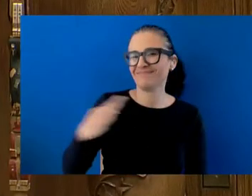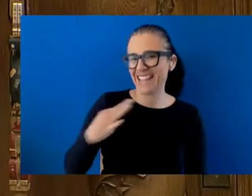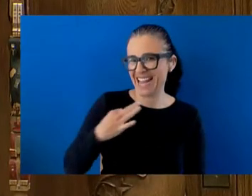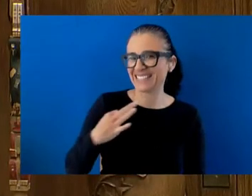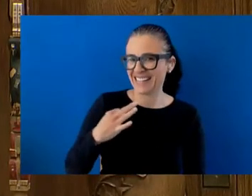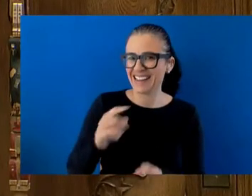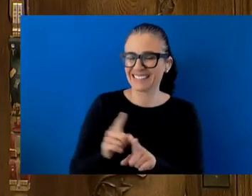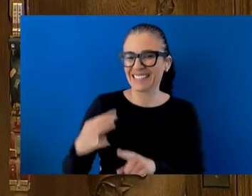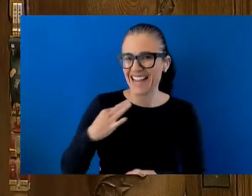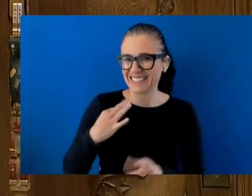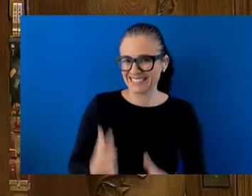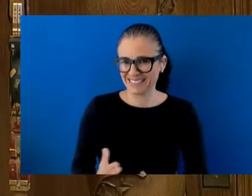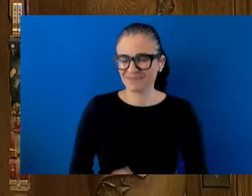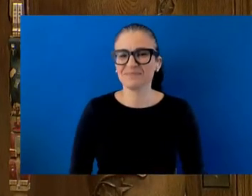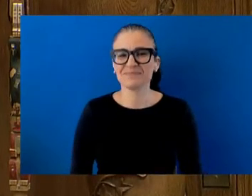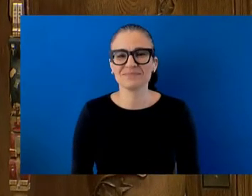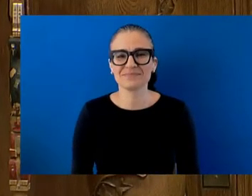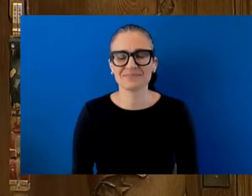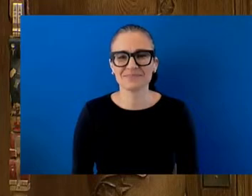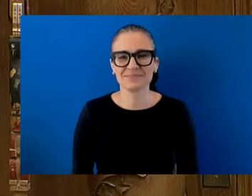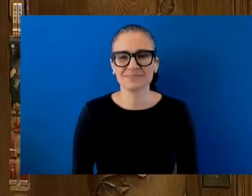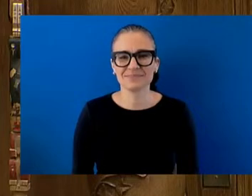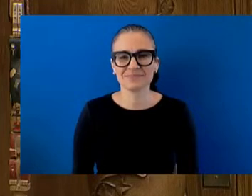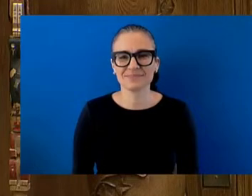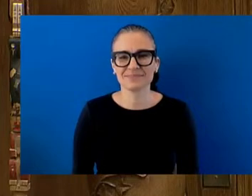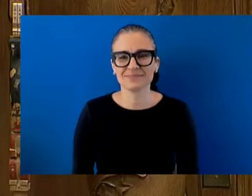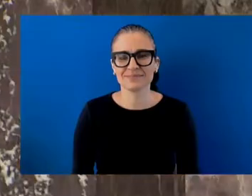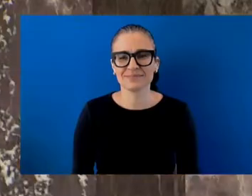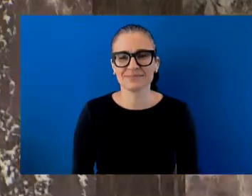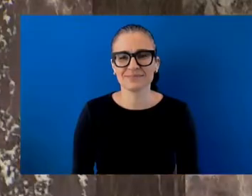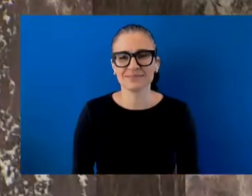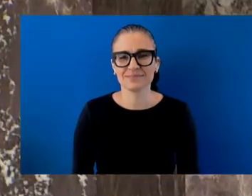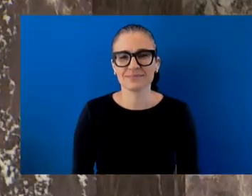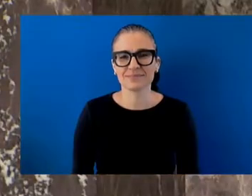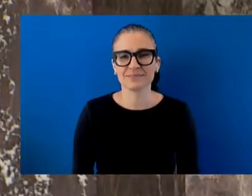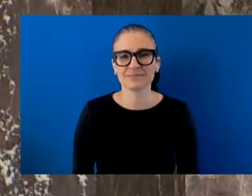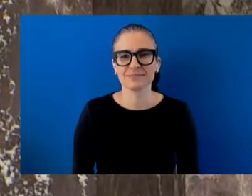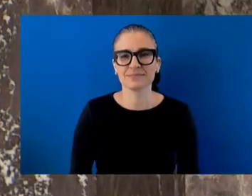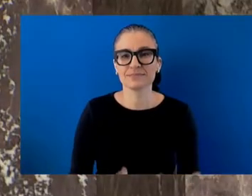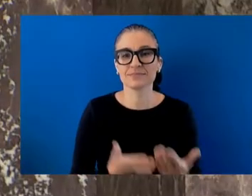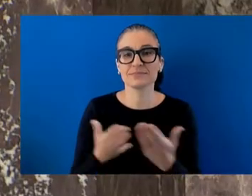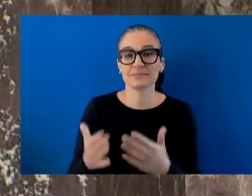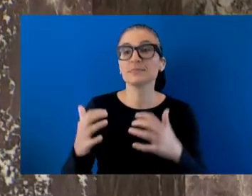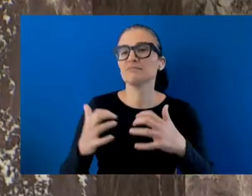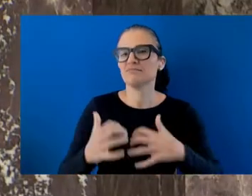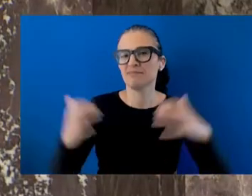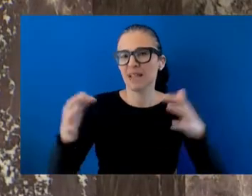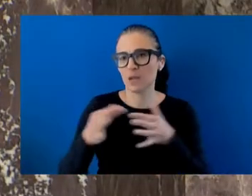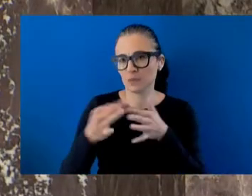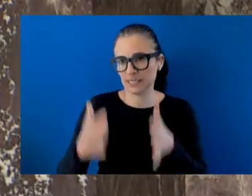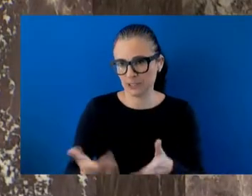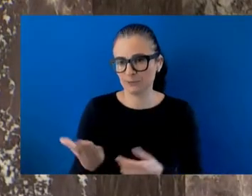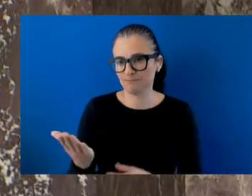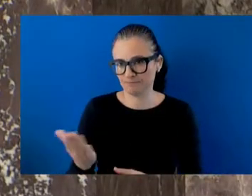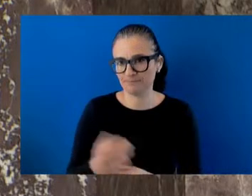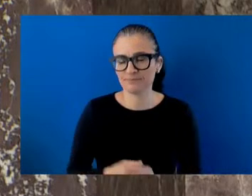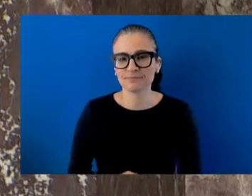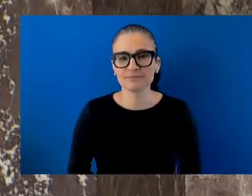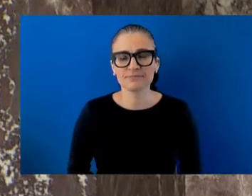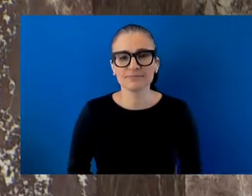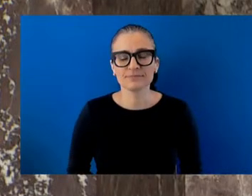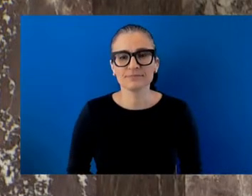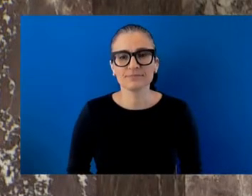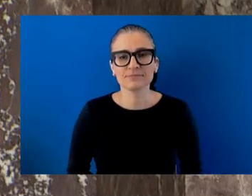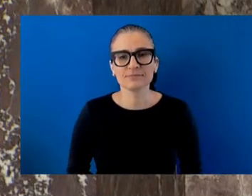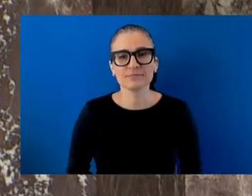Government House Leader. Thank you, Honourable Speaker. I want to recognize two individuals on behalf of our caucus. First, Alyssa Brand, who's our